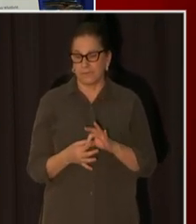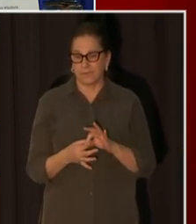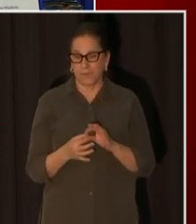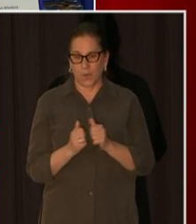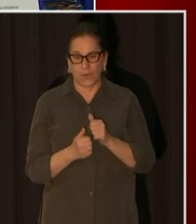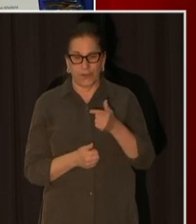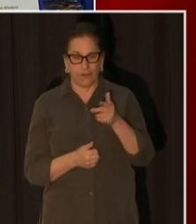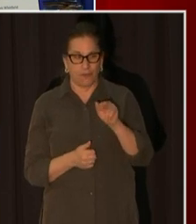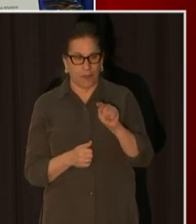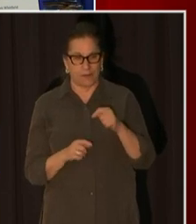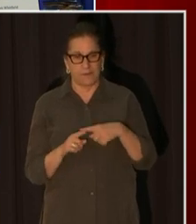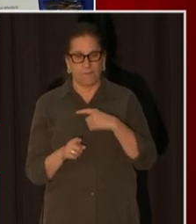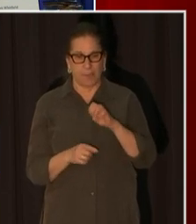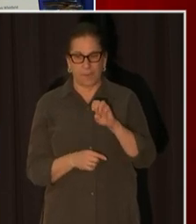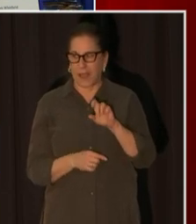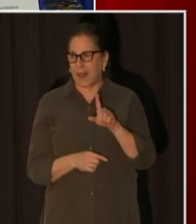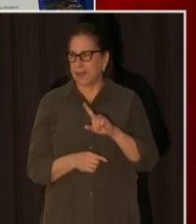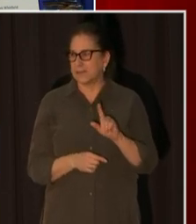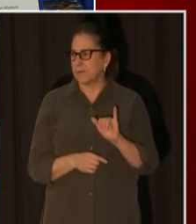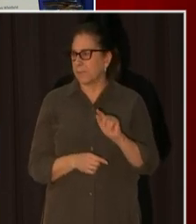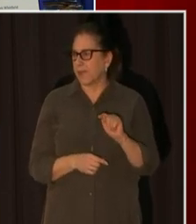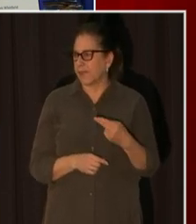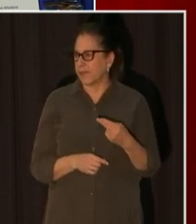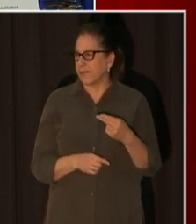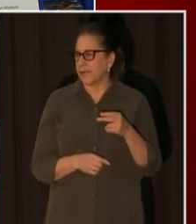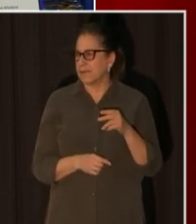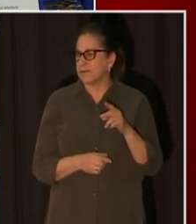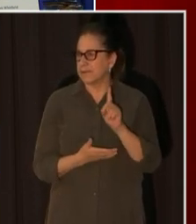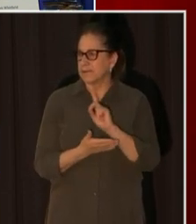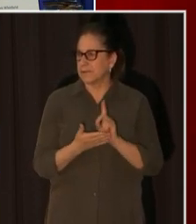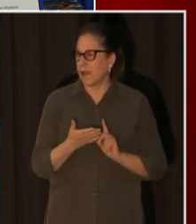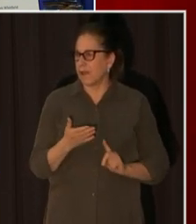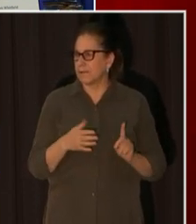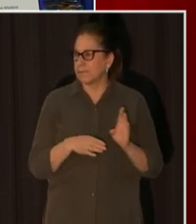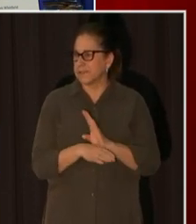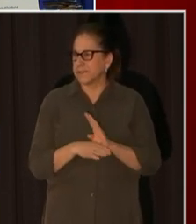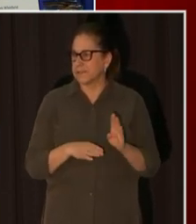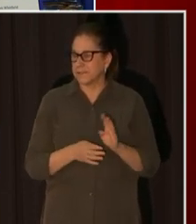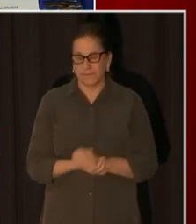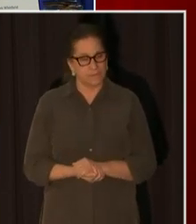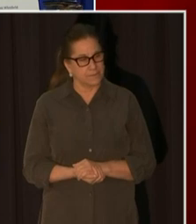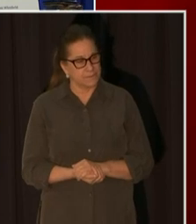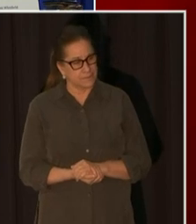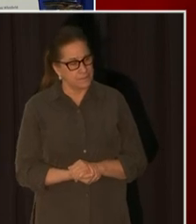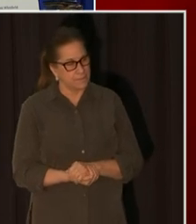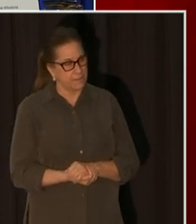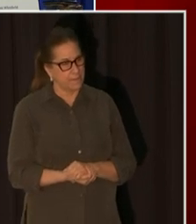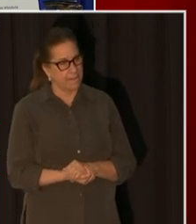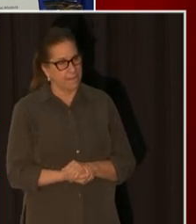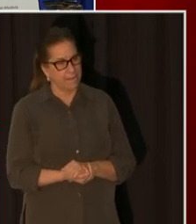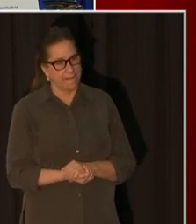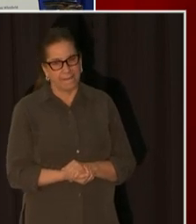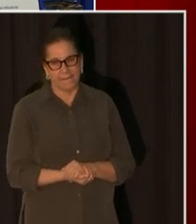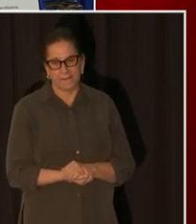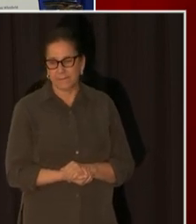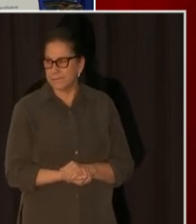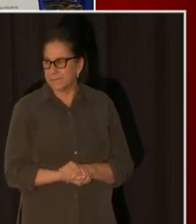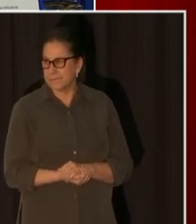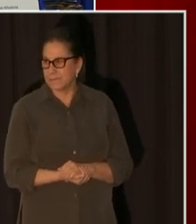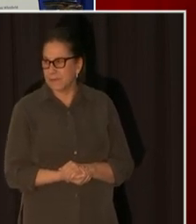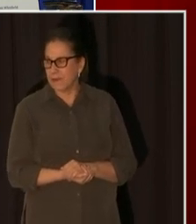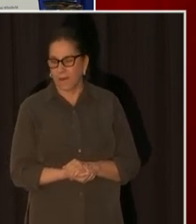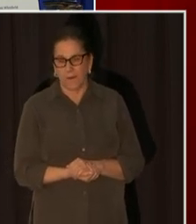What is the status update of the microgrants? And please don't tell us what I want to hear. Tell us what is going